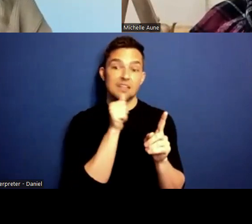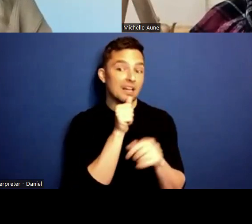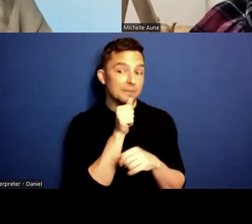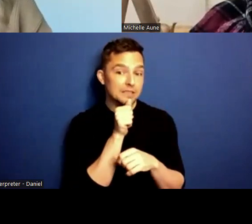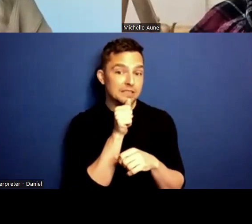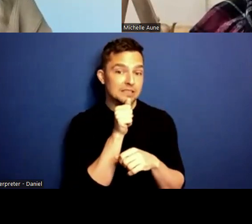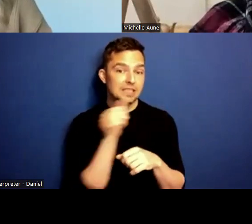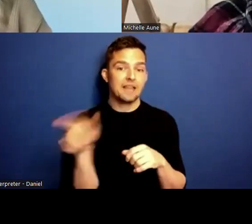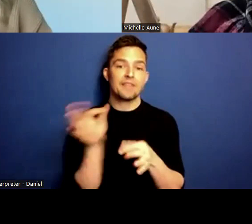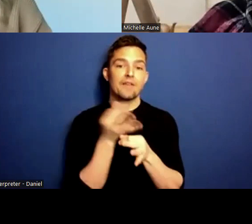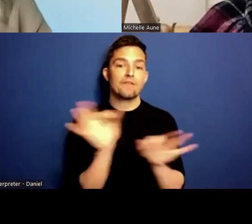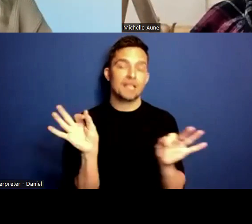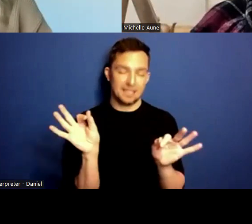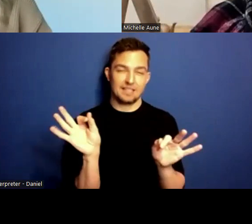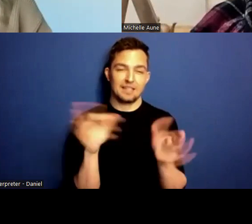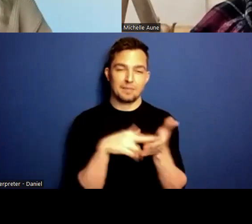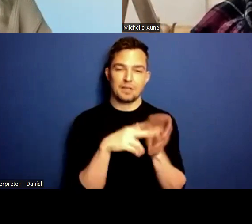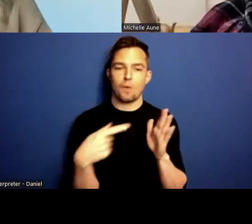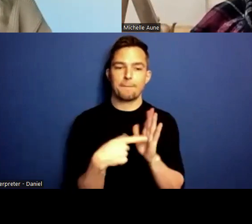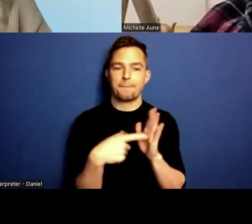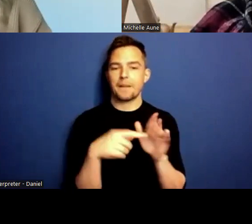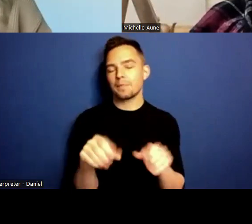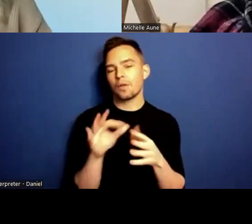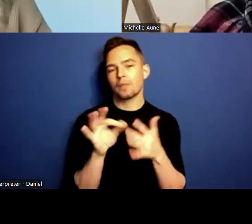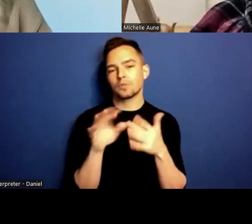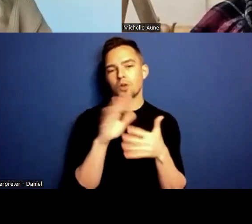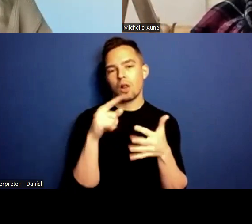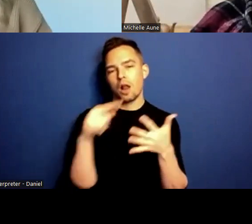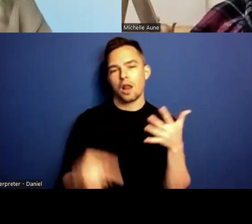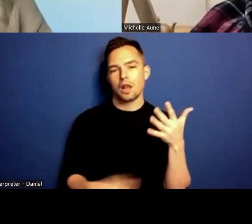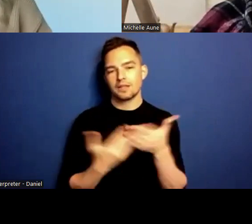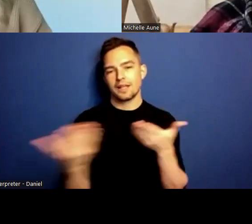they're free of charge, so there's no billable option, all of those things.